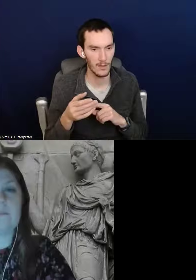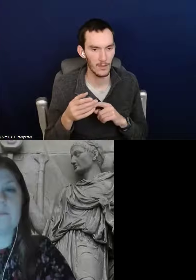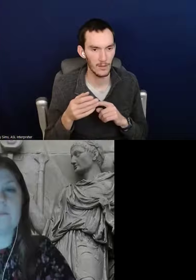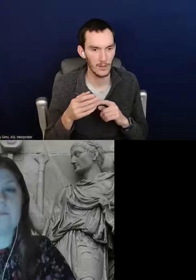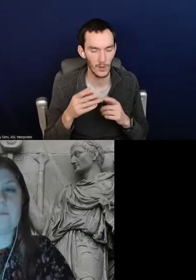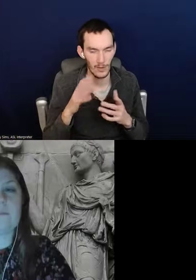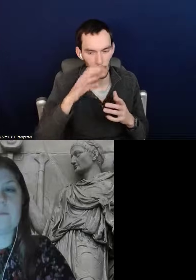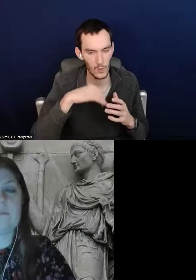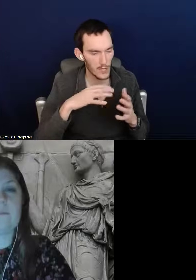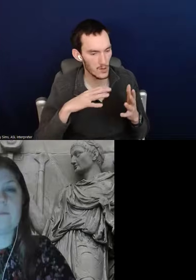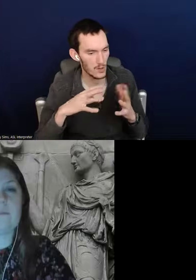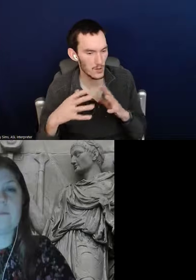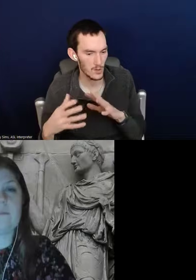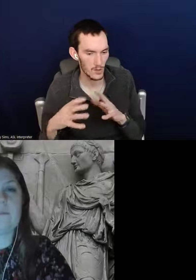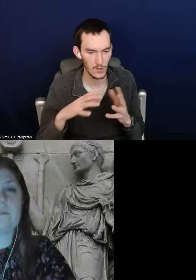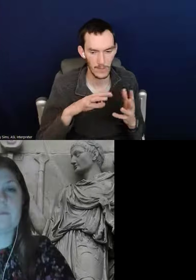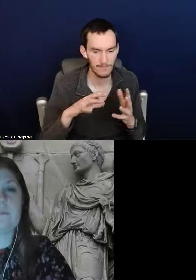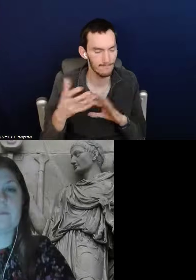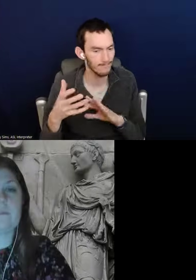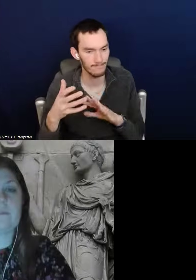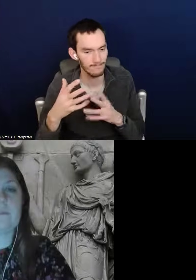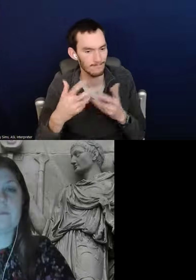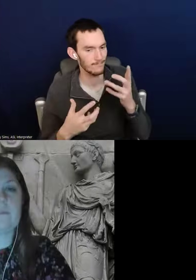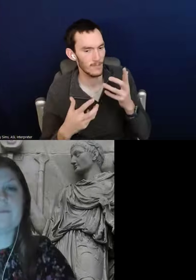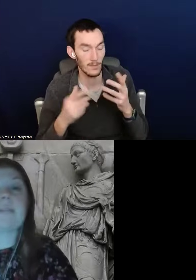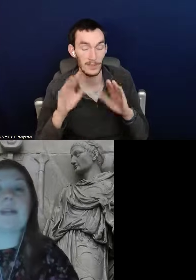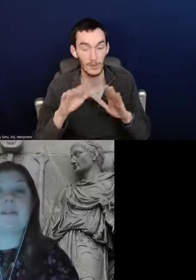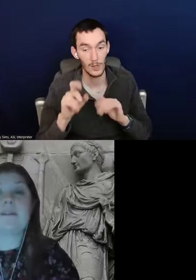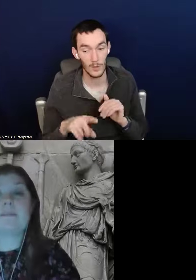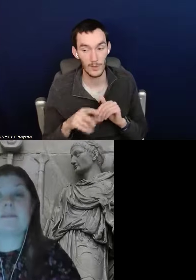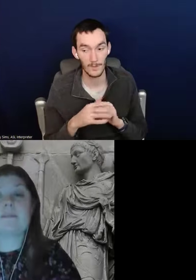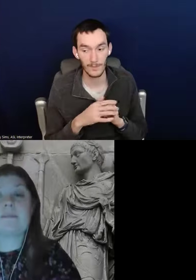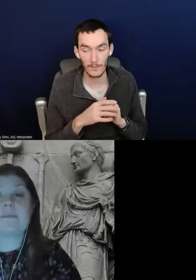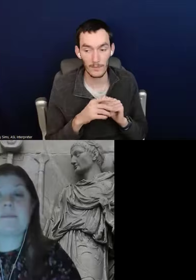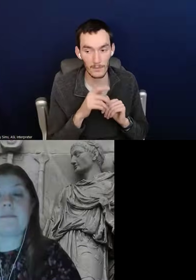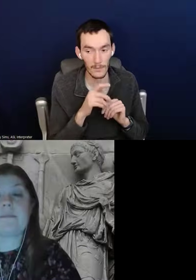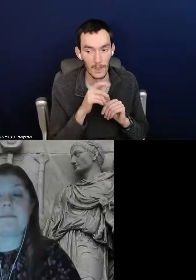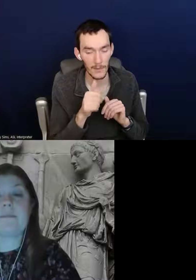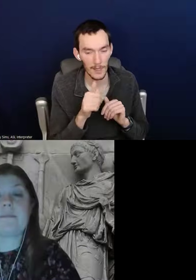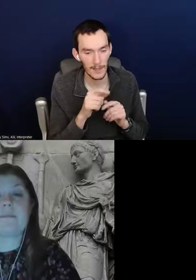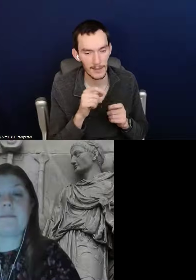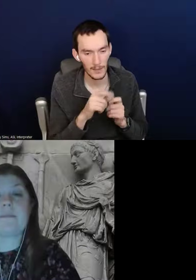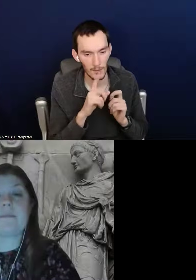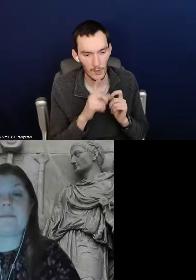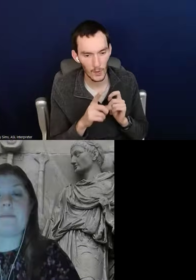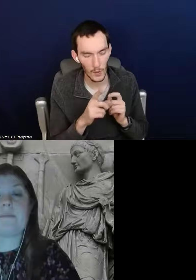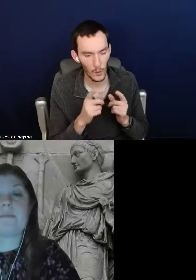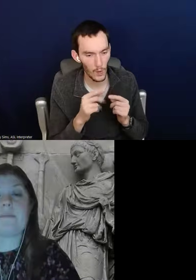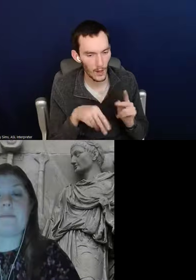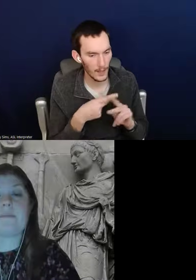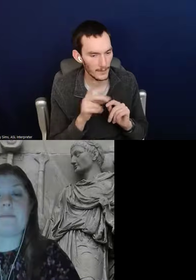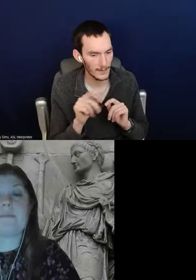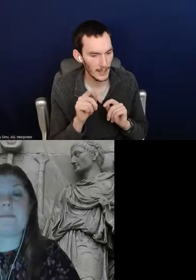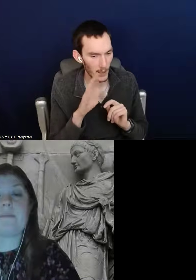this weird kind of disjuncture that happens. But that was a great question. I'm not entirely sure what sorts of data I